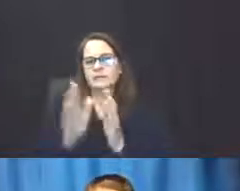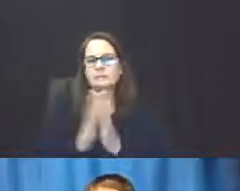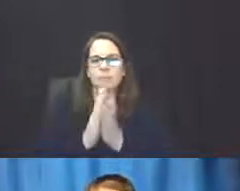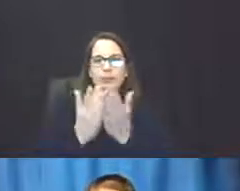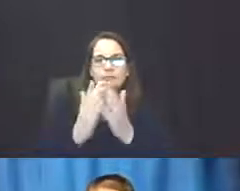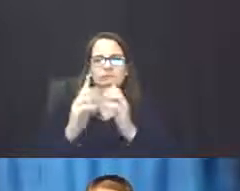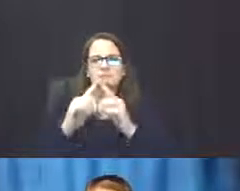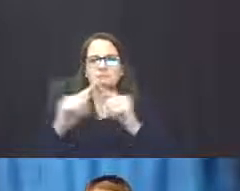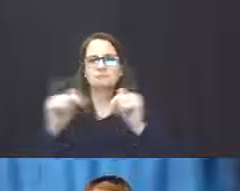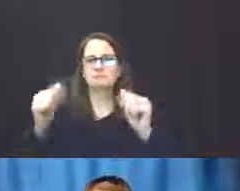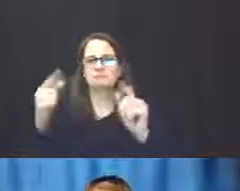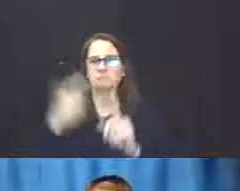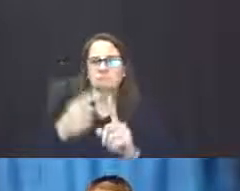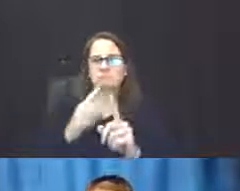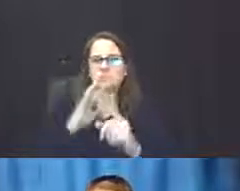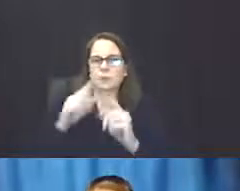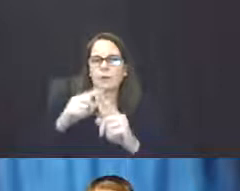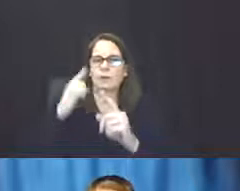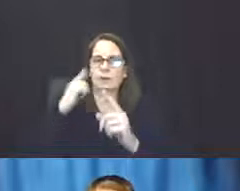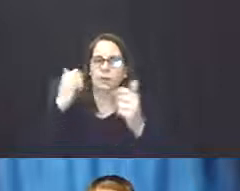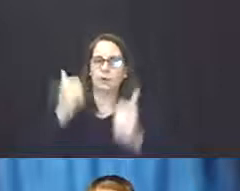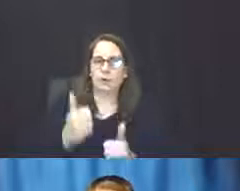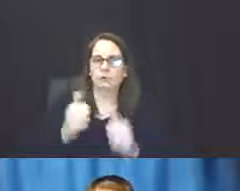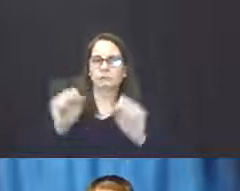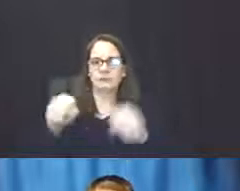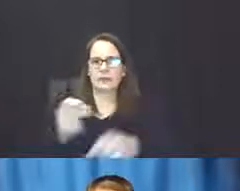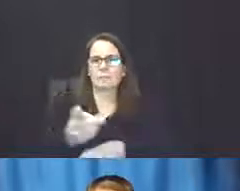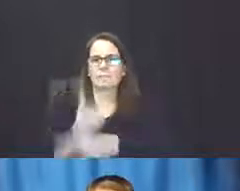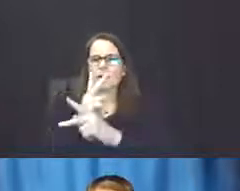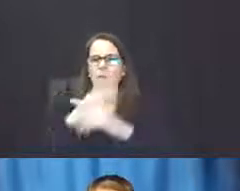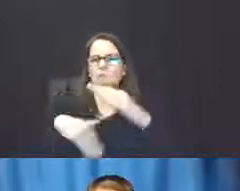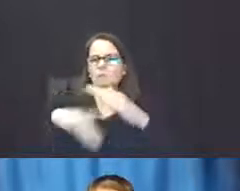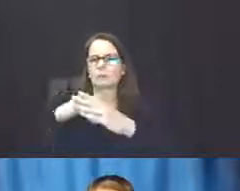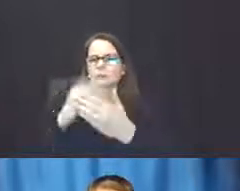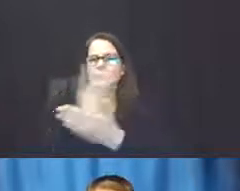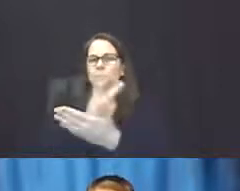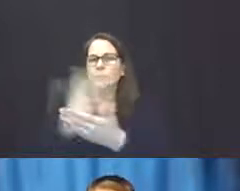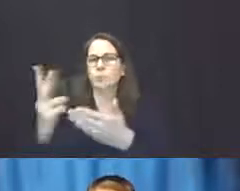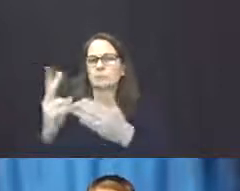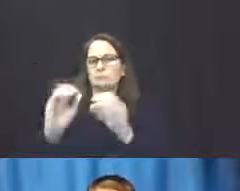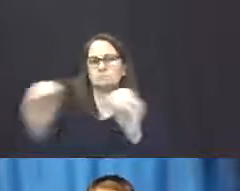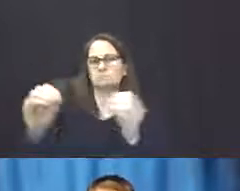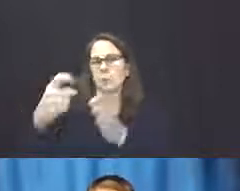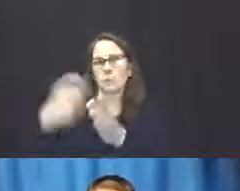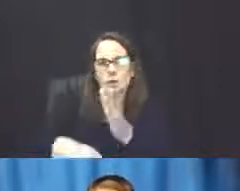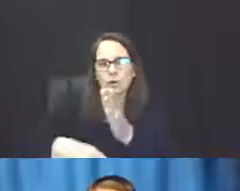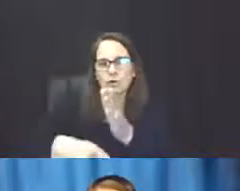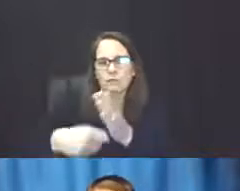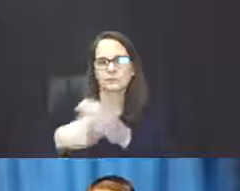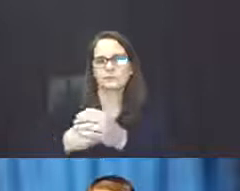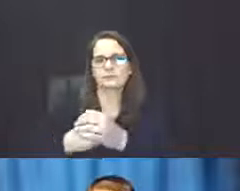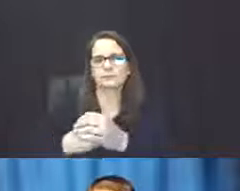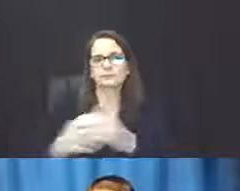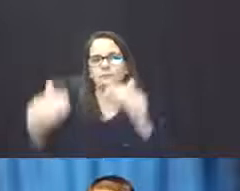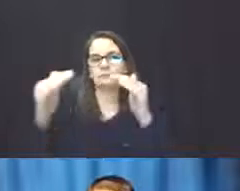We have videos, DVDs, books, magazines, and a number of other media about hearing loss, and people can borrow them